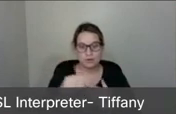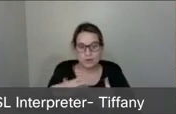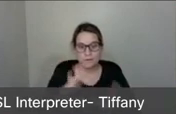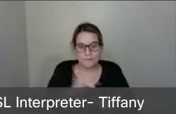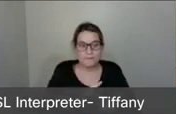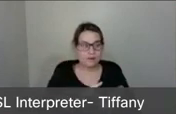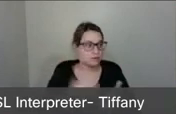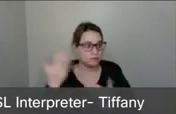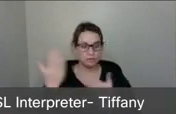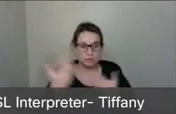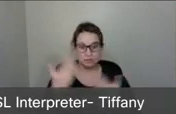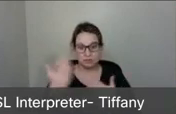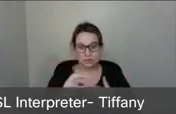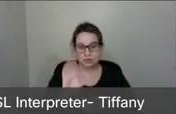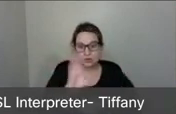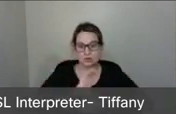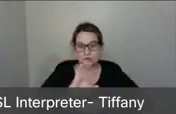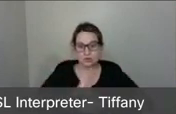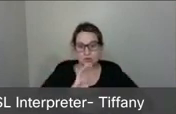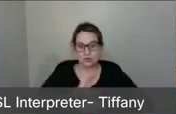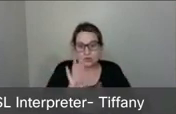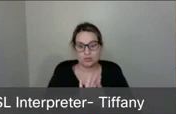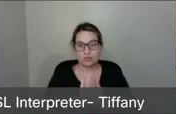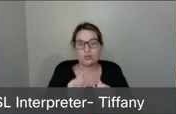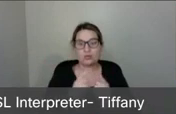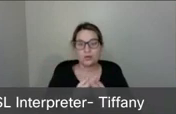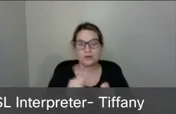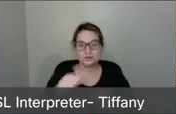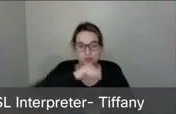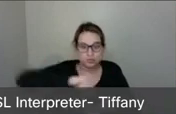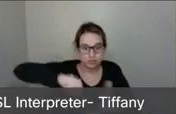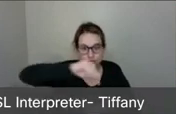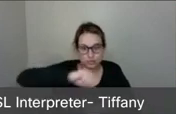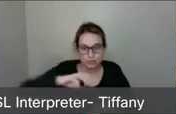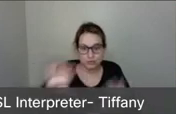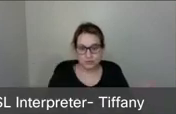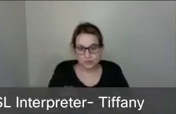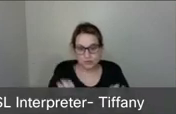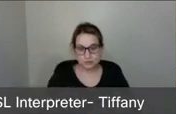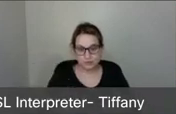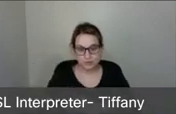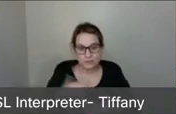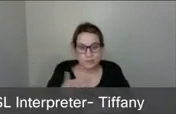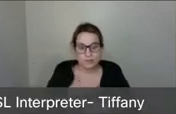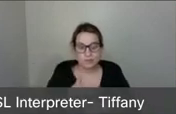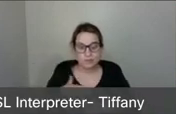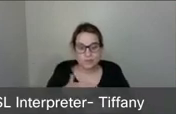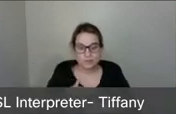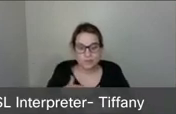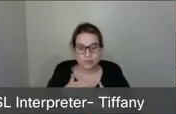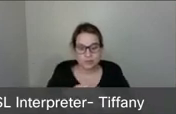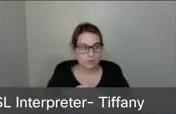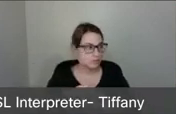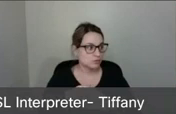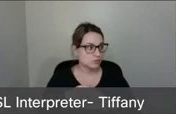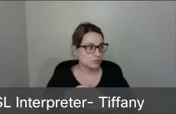services, churches, school districts, and social activities. So I just appreciate you